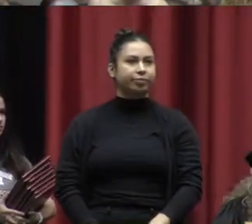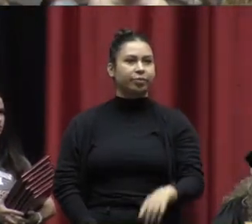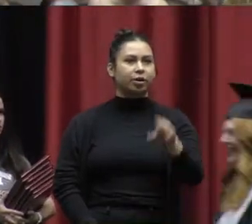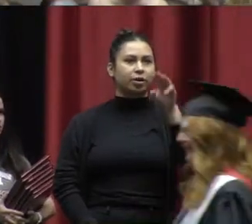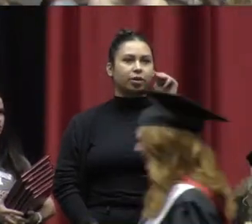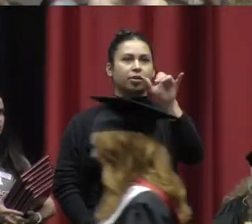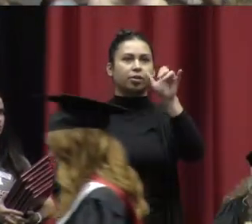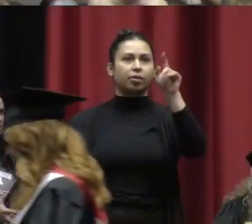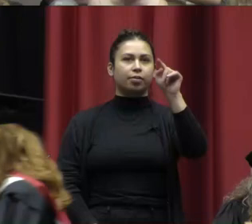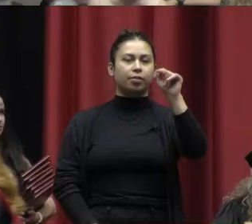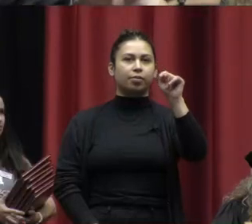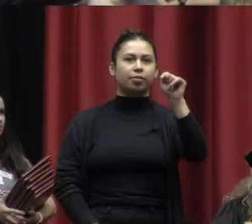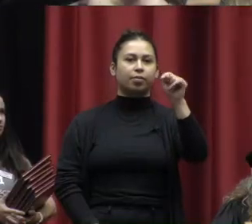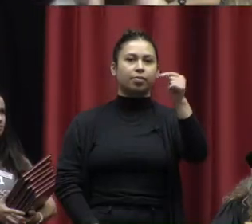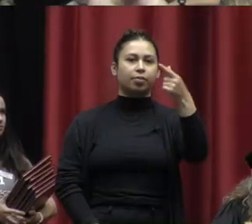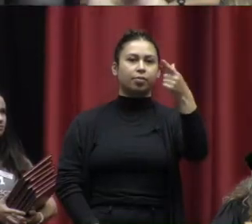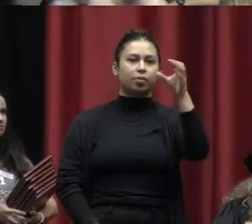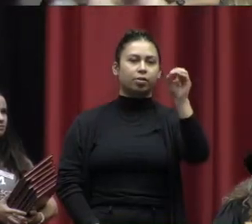Matt Gogol.